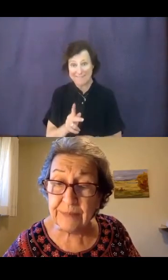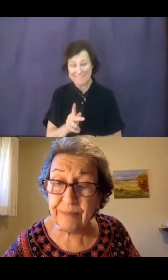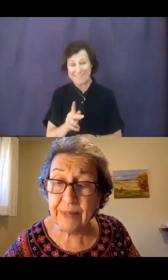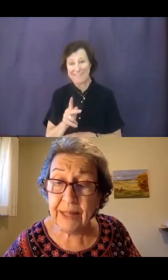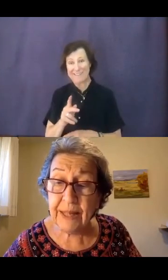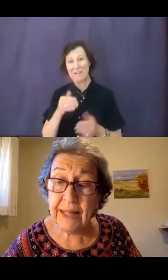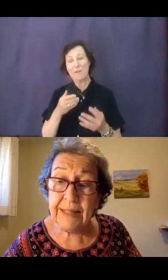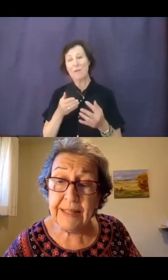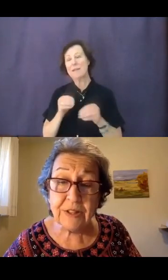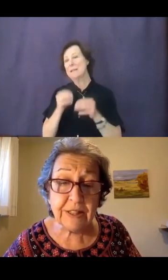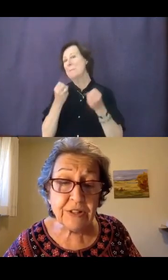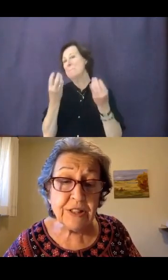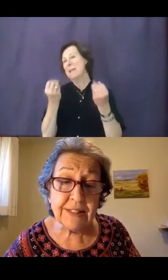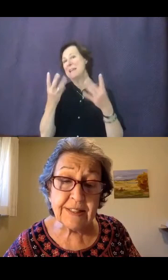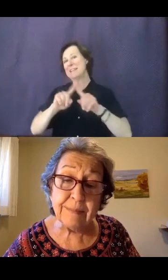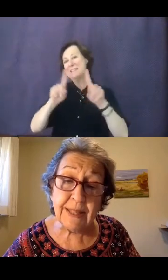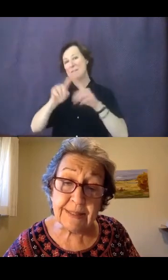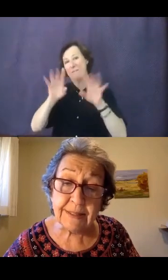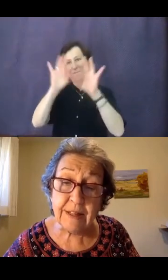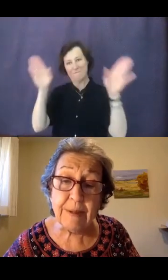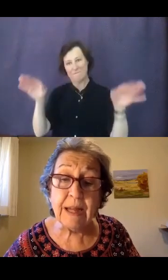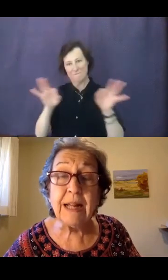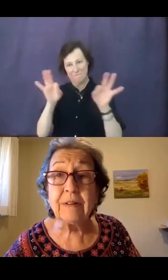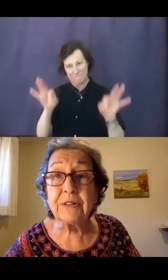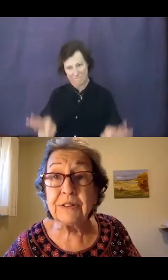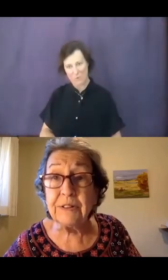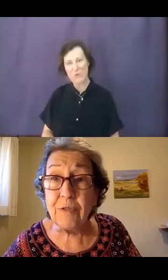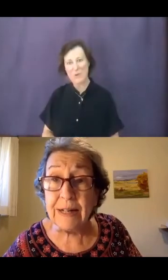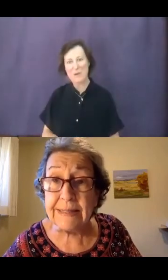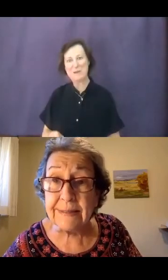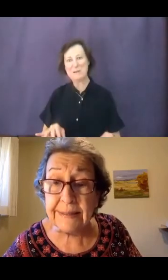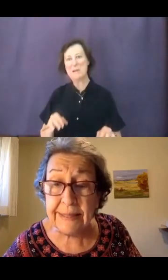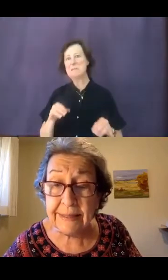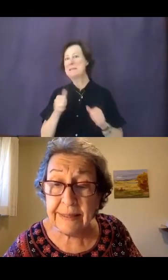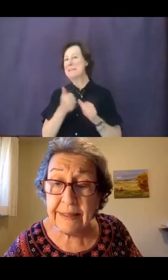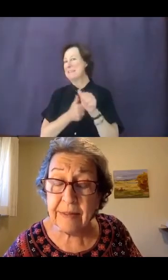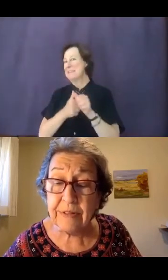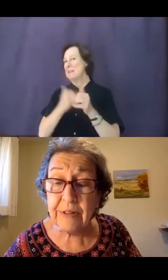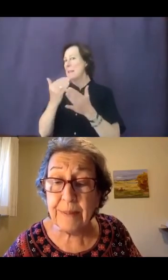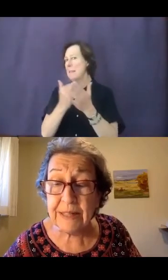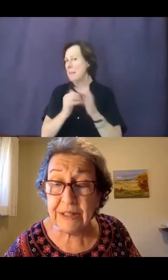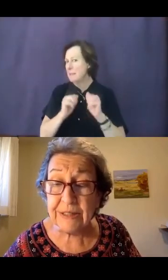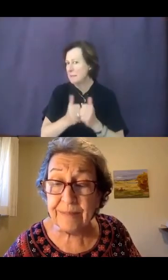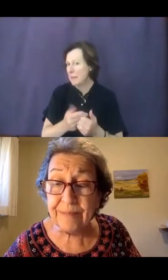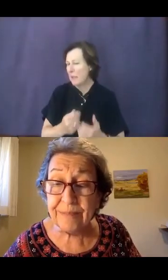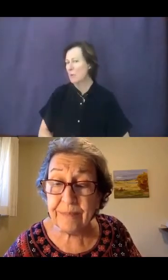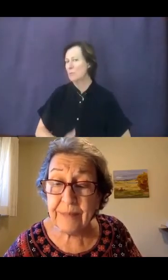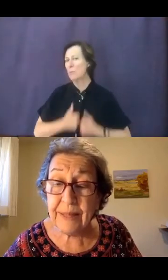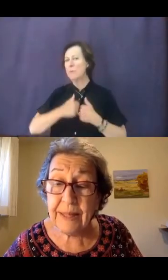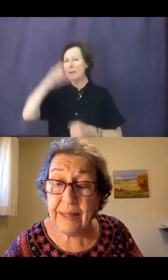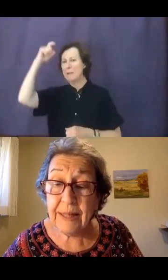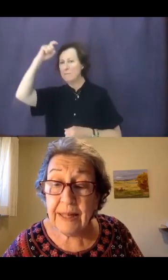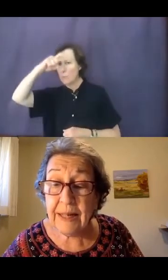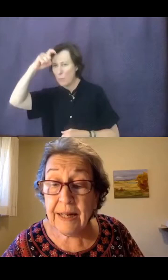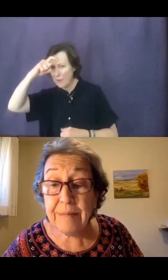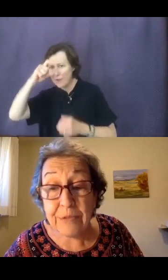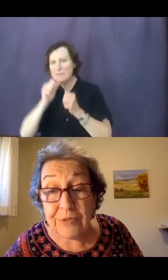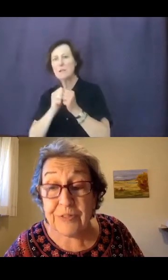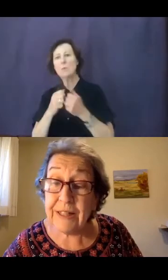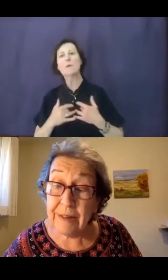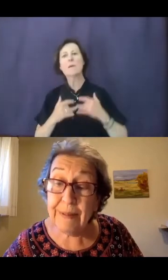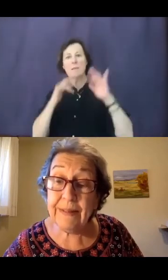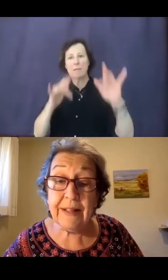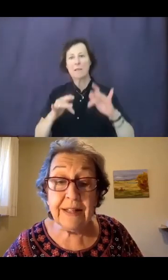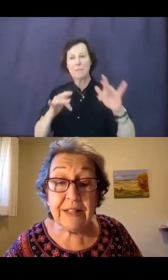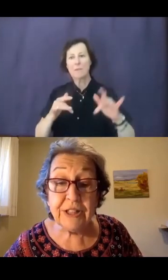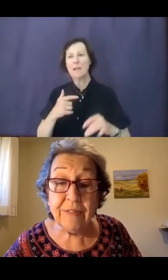years. And each legend has some lesson about how to live wisely and with compassion. I'm moved